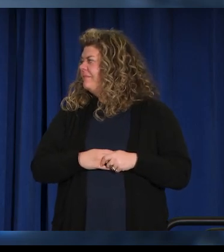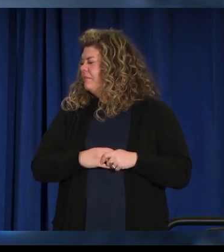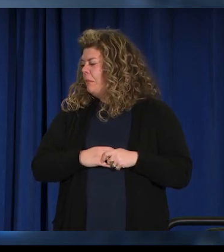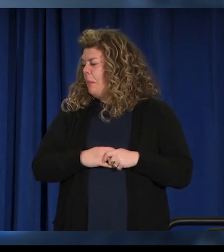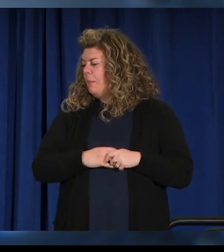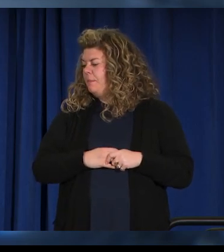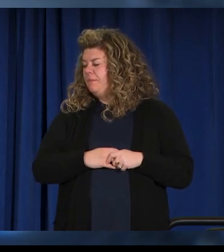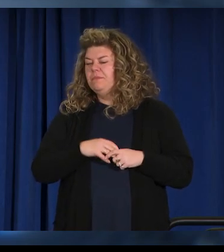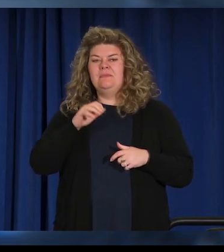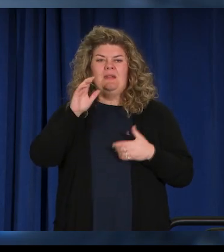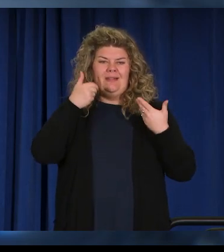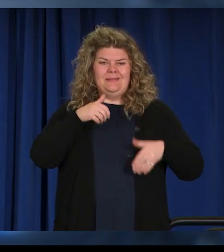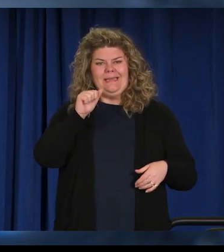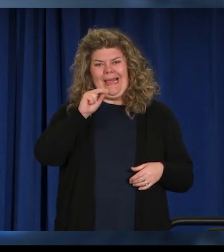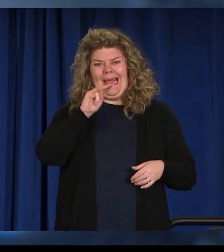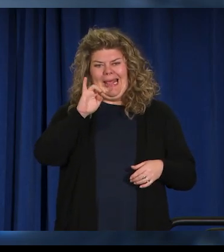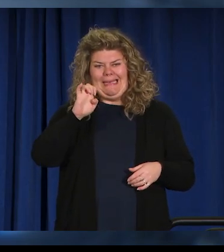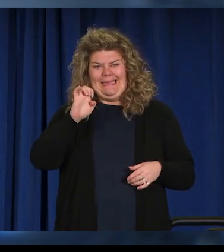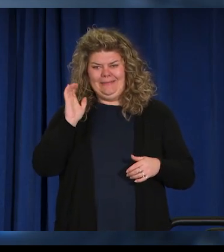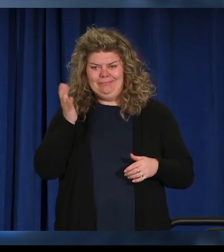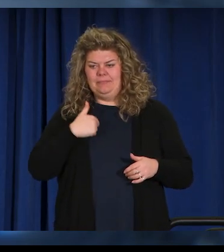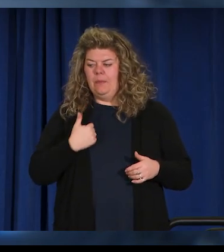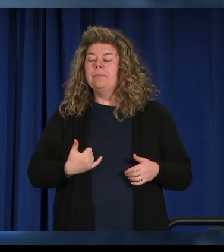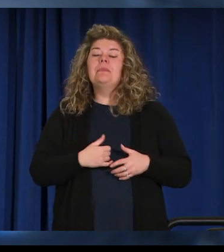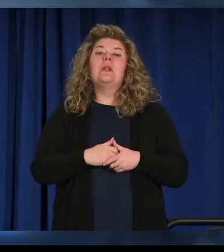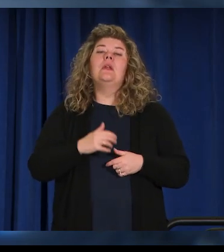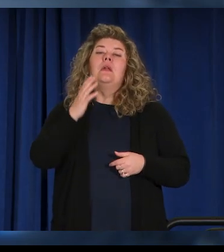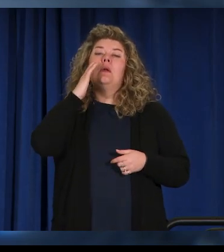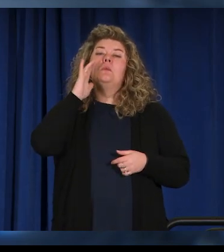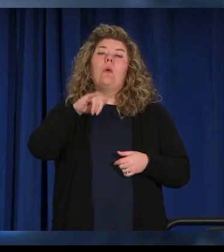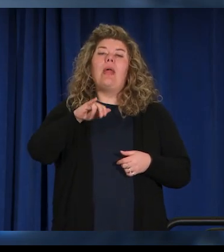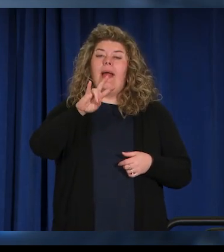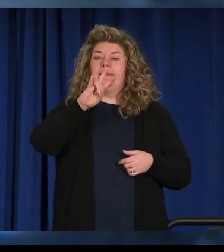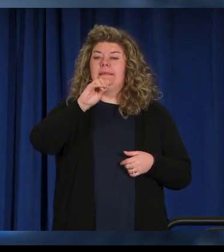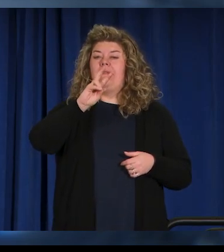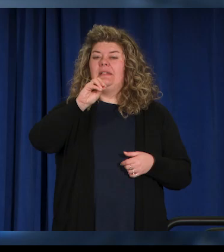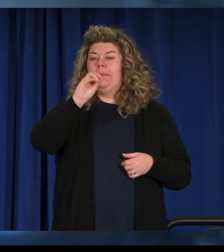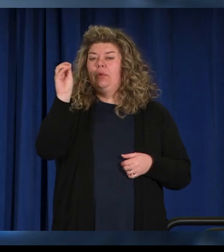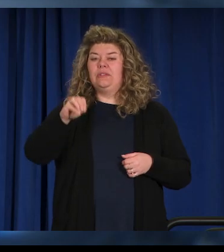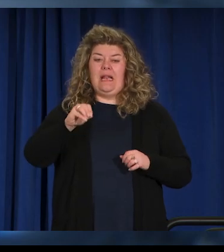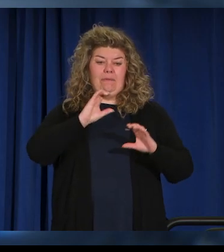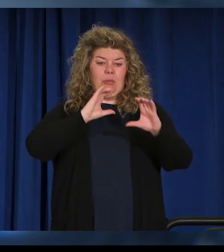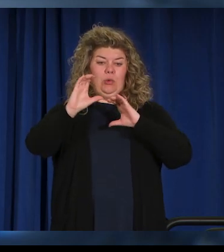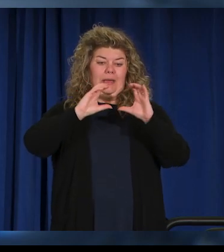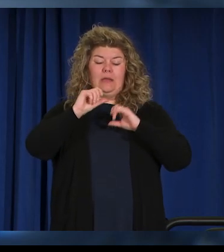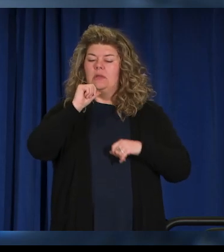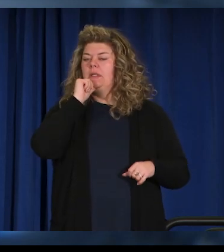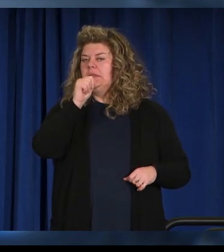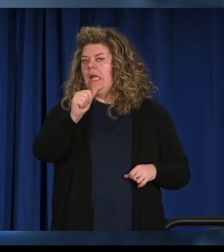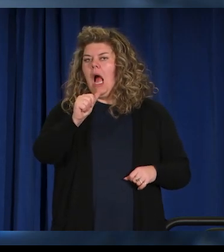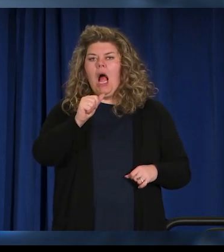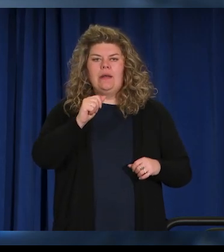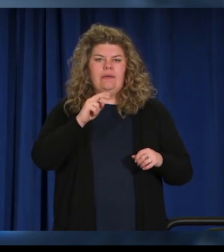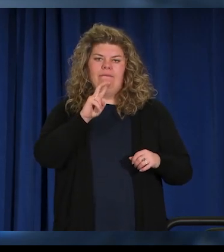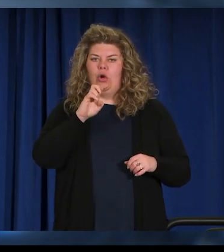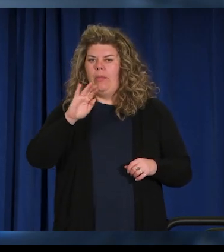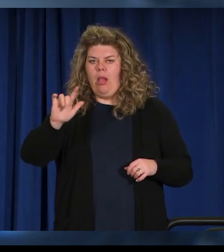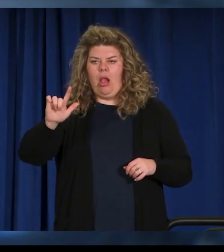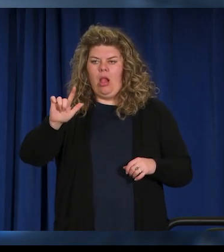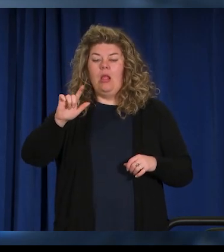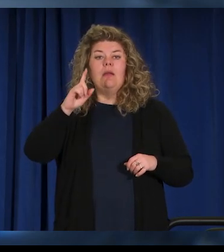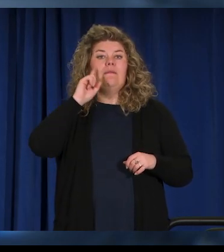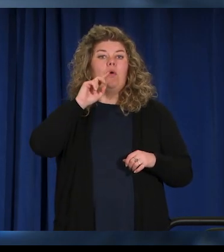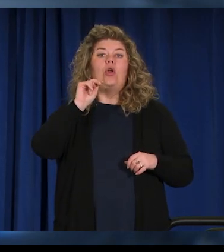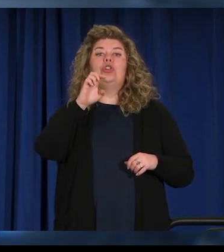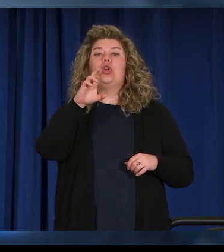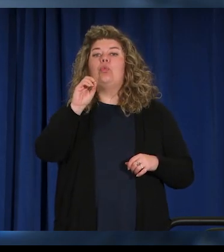All right, this is Annie speaking. Did you know that over 70% of communication is nonverbal? For neurotypical folks, this means we're